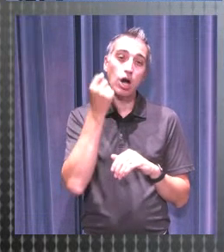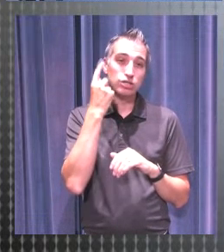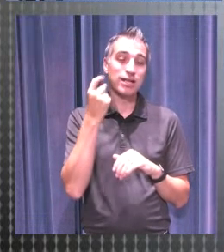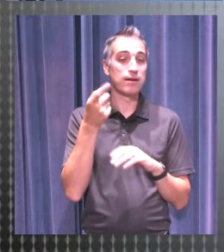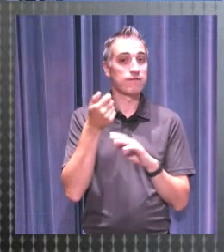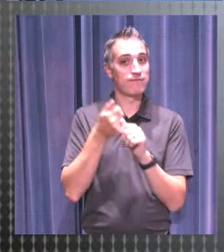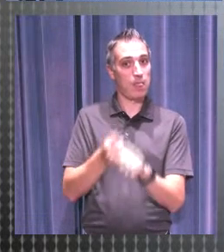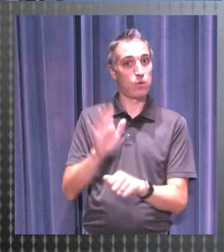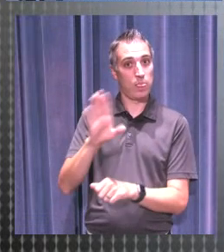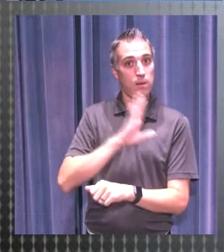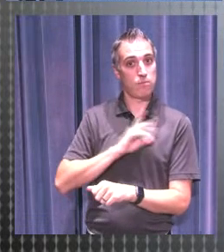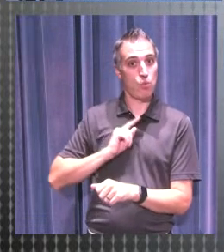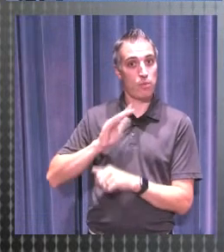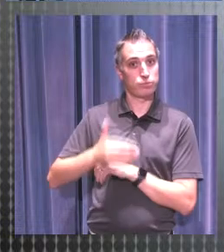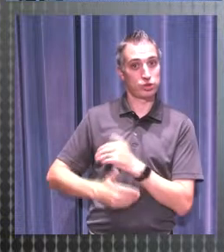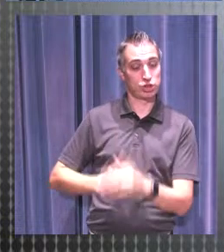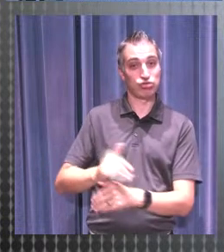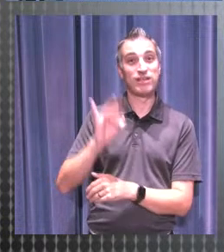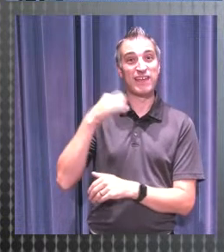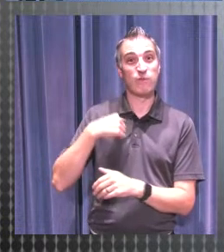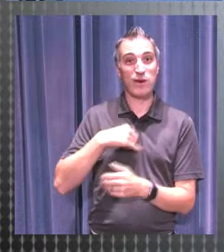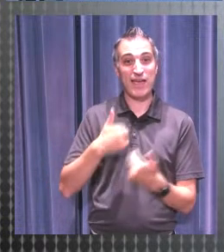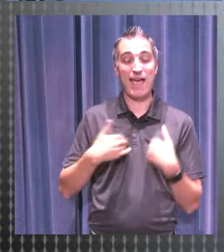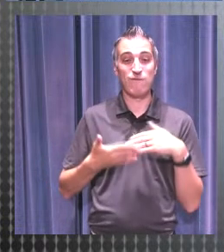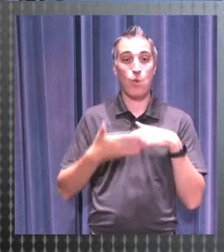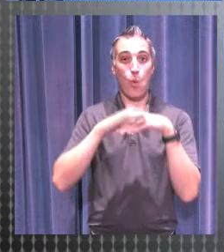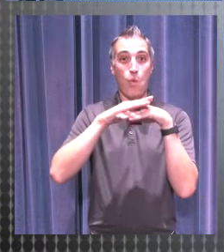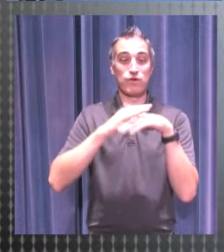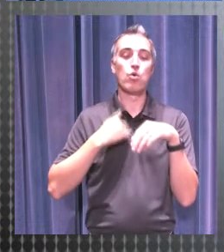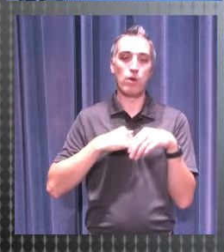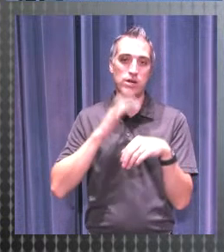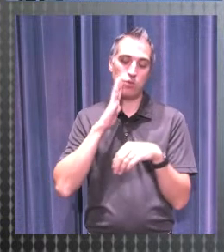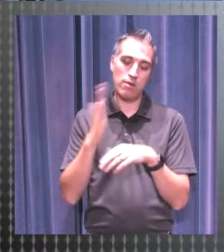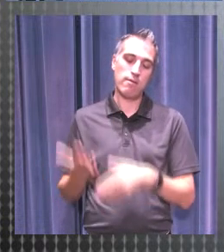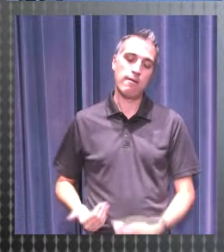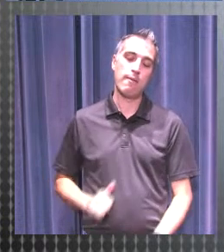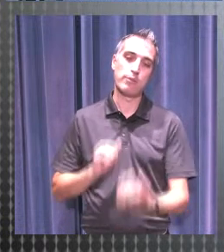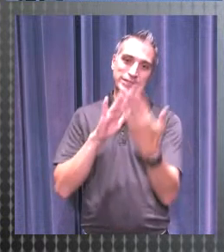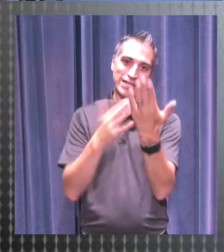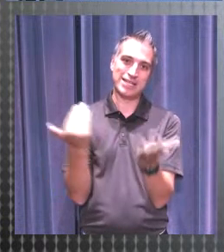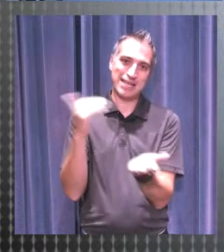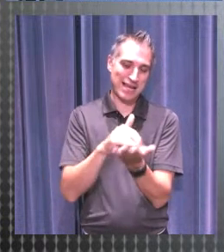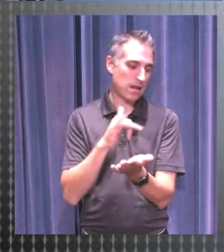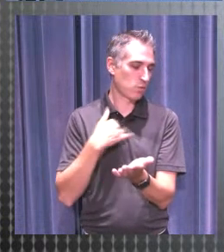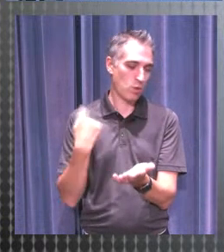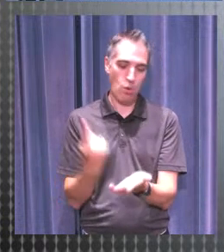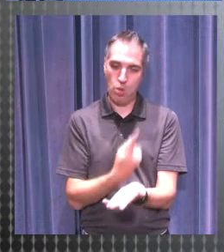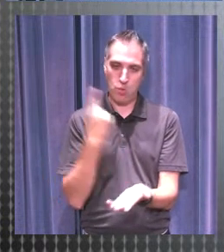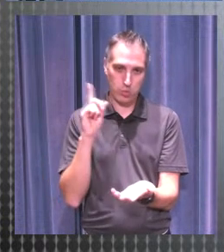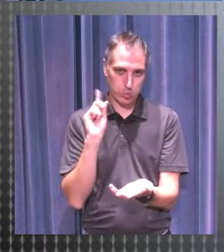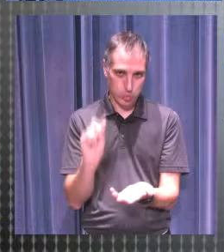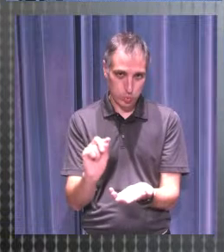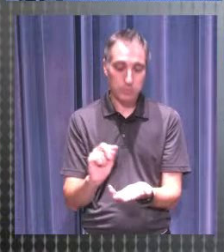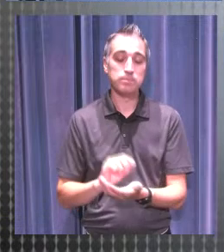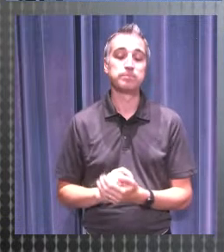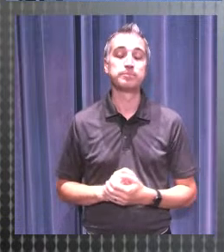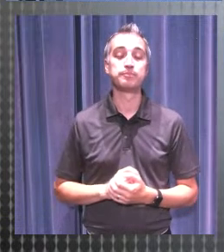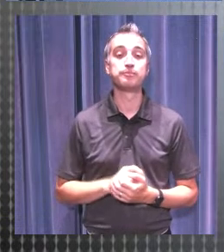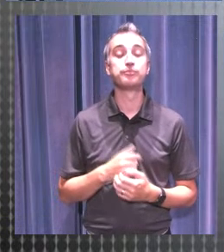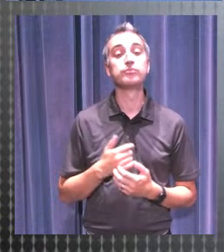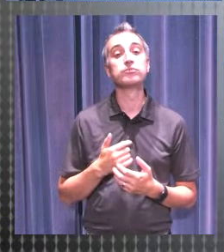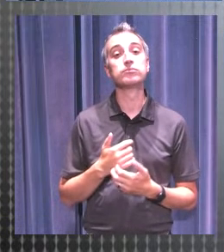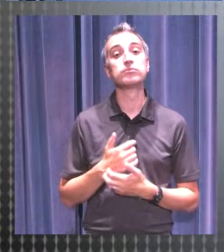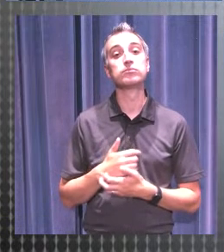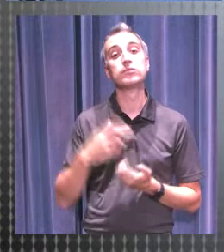board procedures on this, that if we have an overage, we'll bring that back forward to you as well, just like we normally do. In moving on